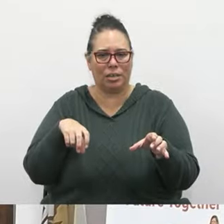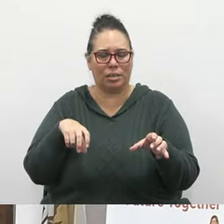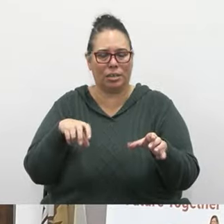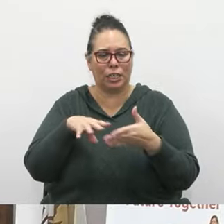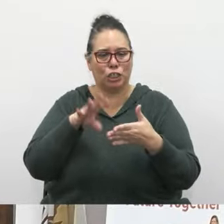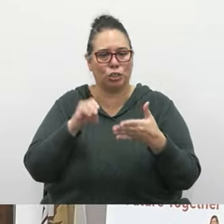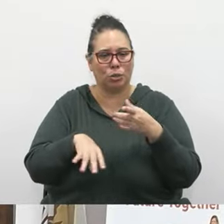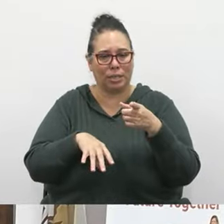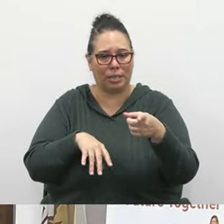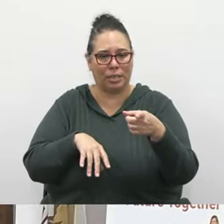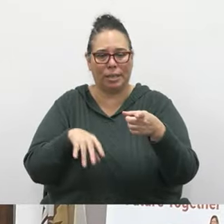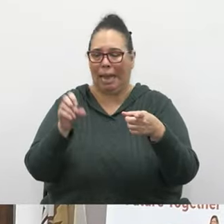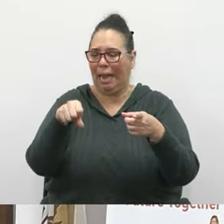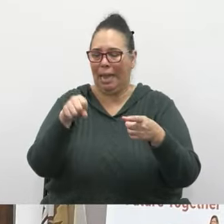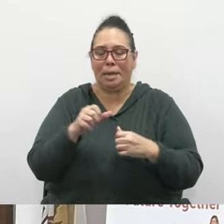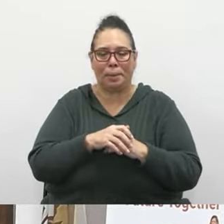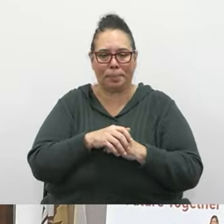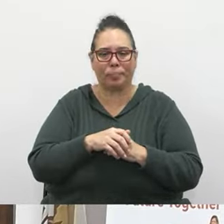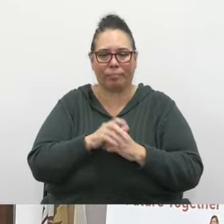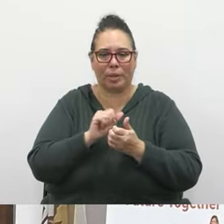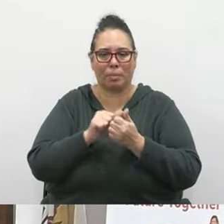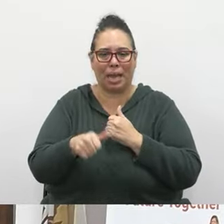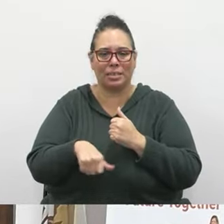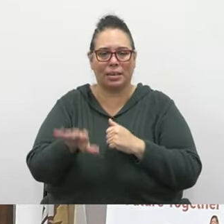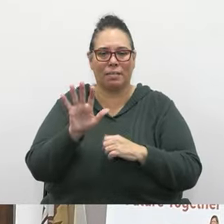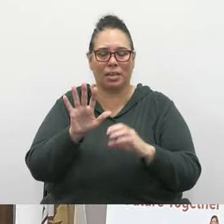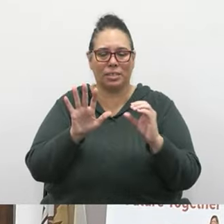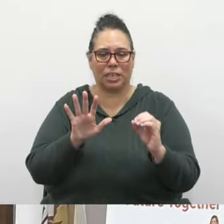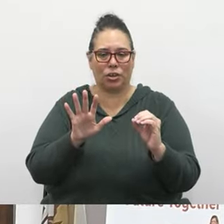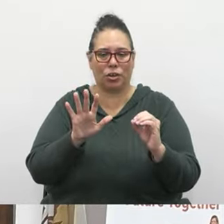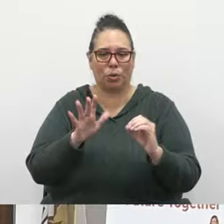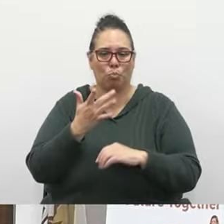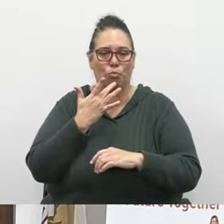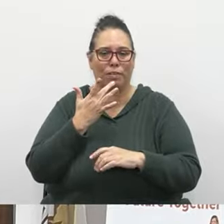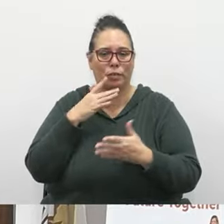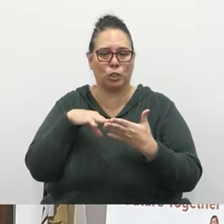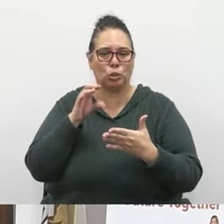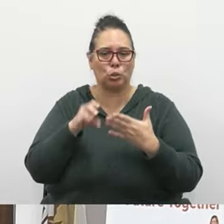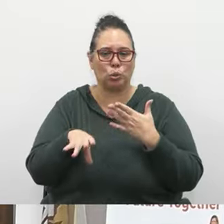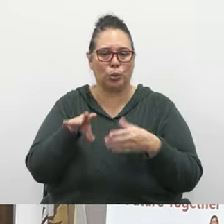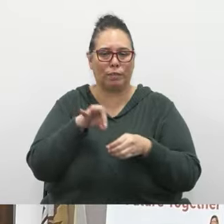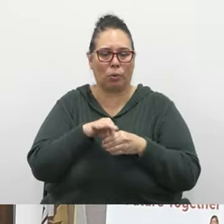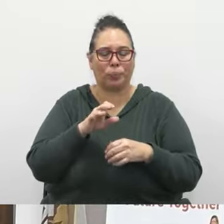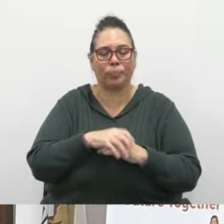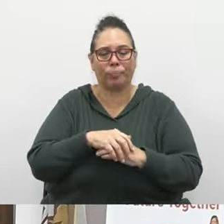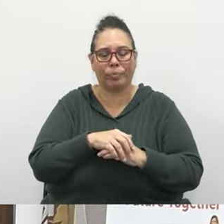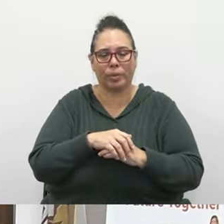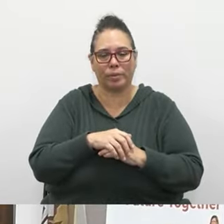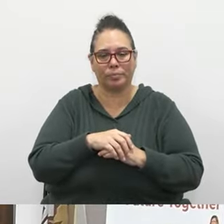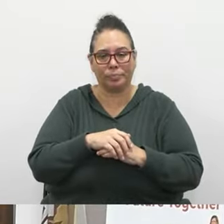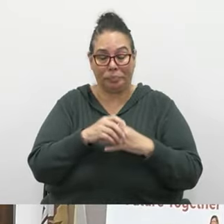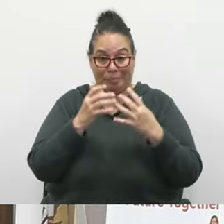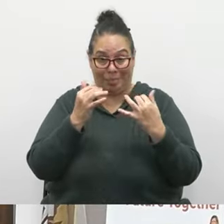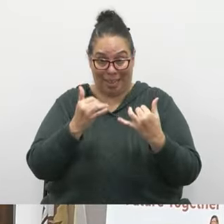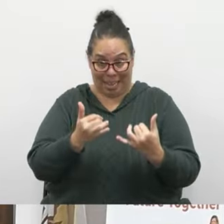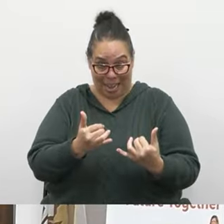student board member? Aye. So that passes 5-0 with a preferential vote. And now we